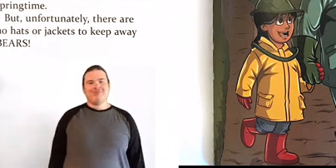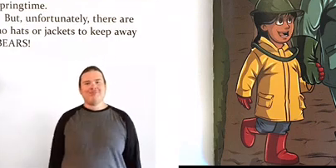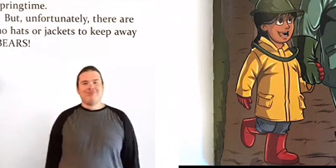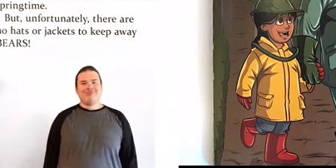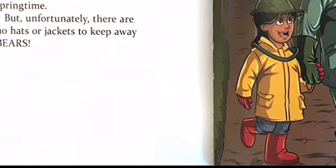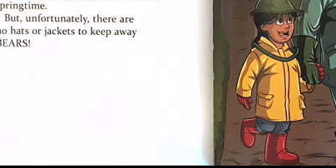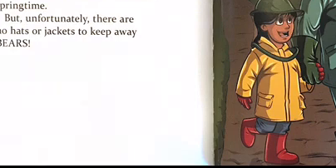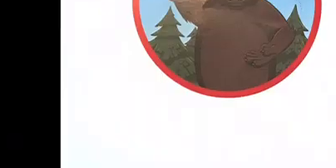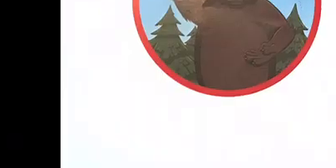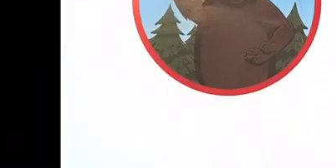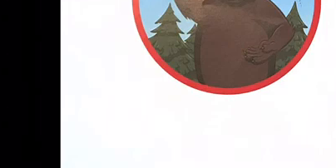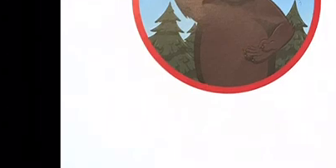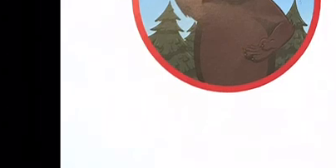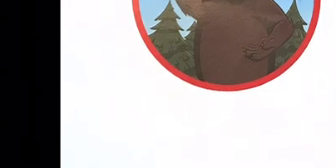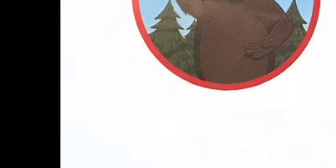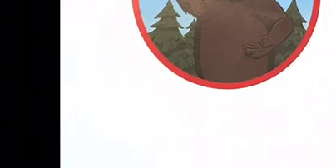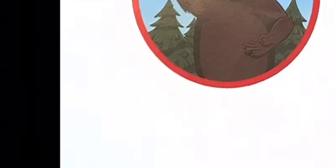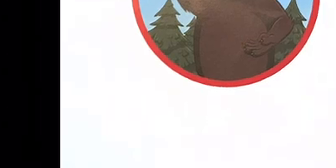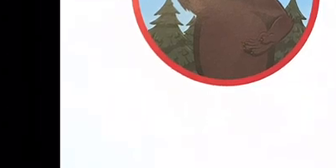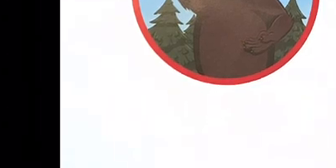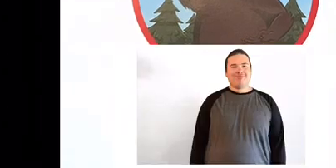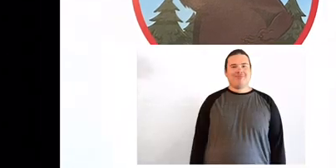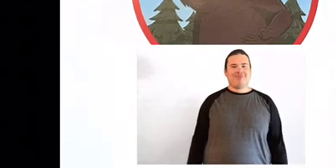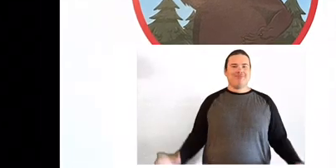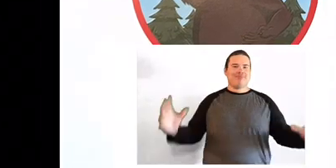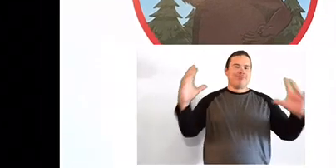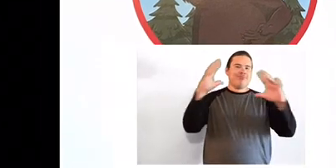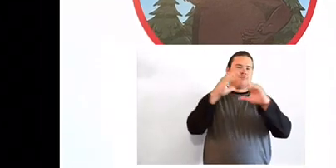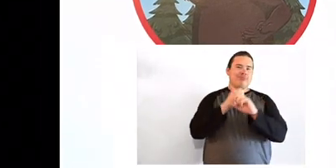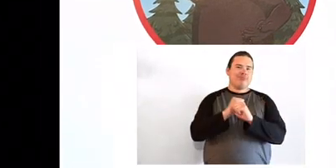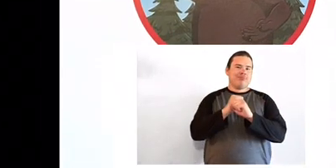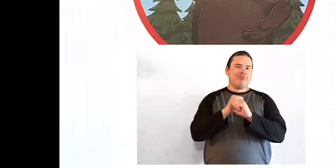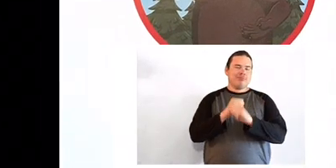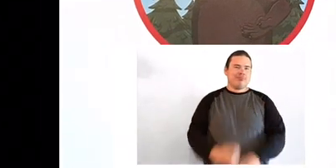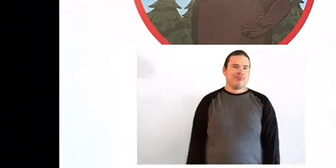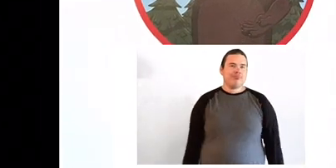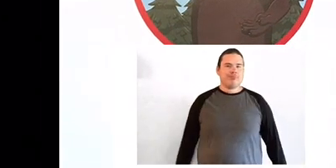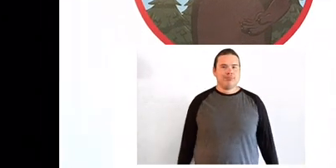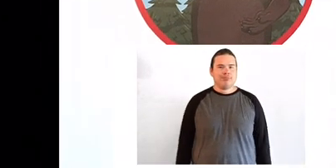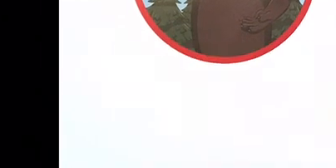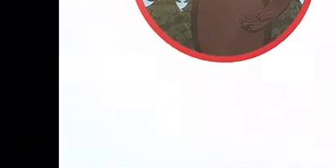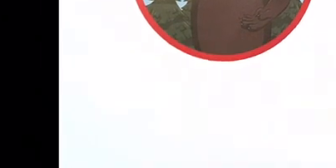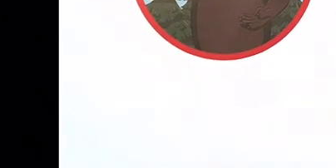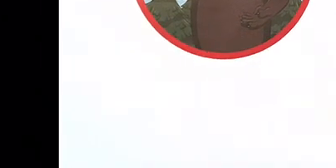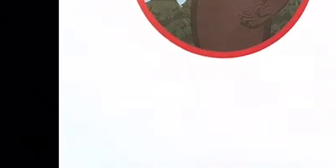The end.